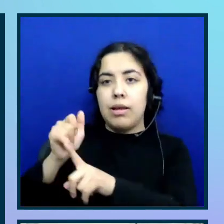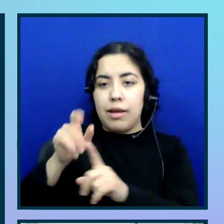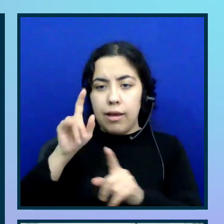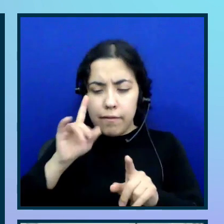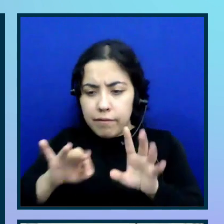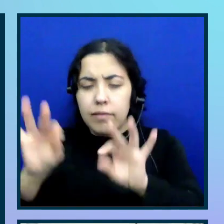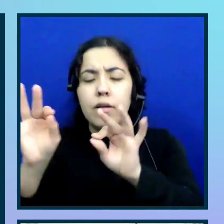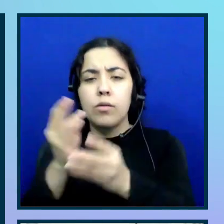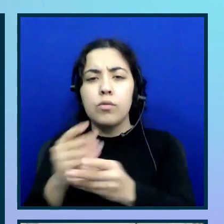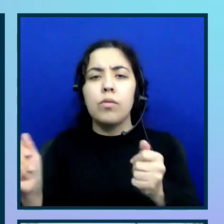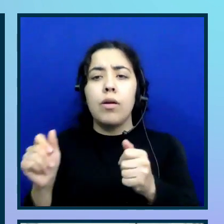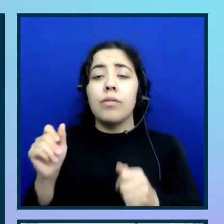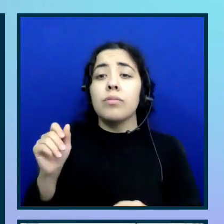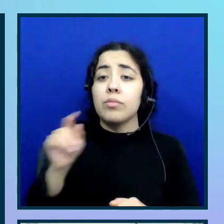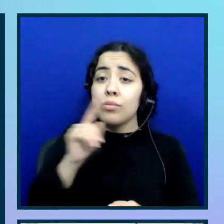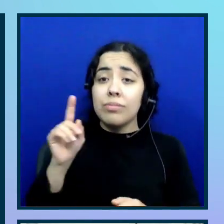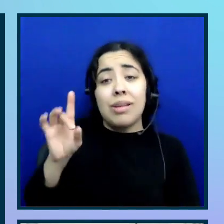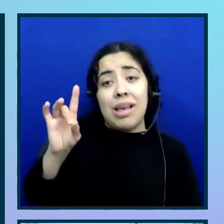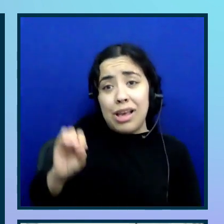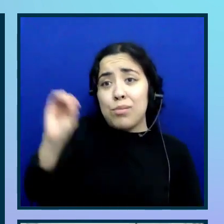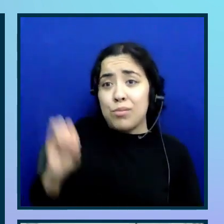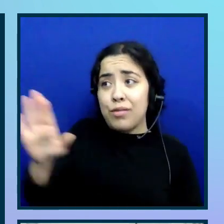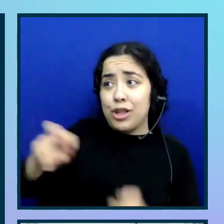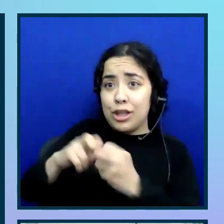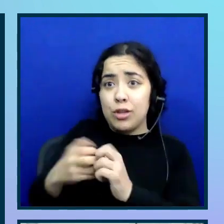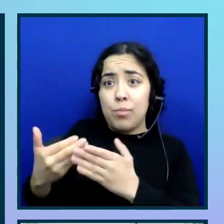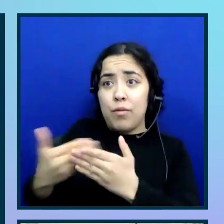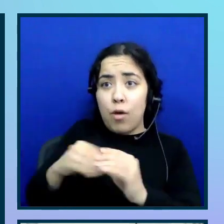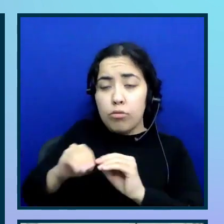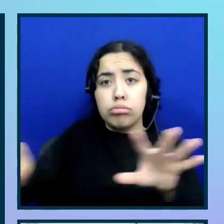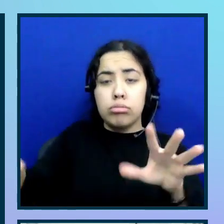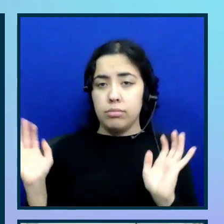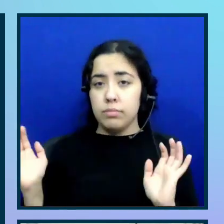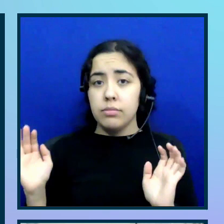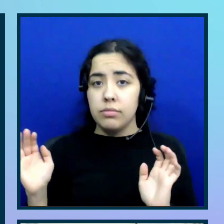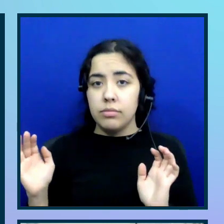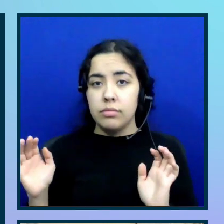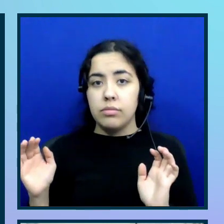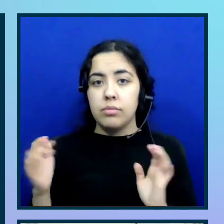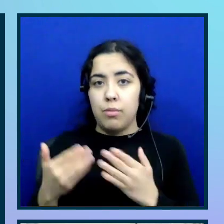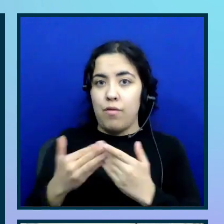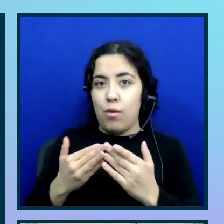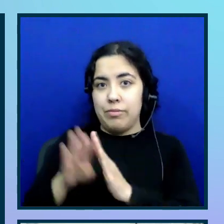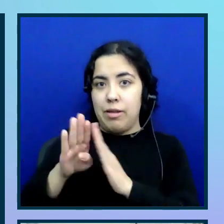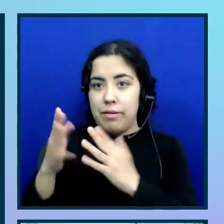solving 80% of their issues before it even gets out of development. This is